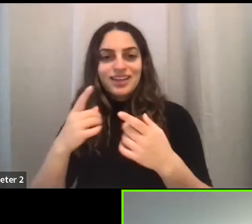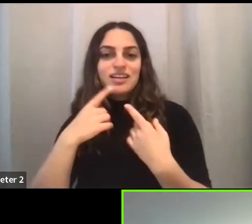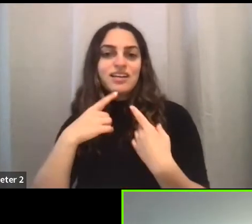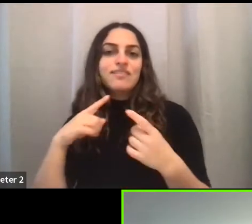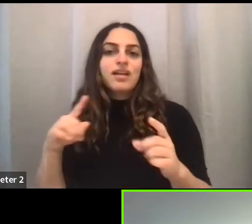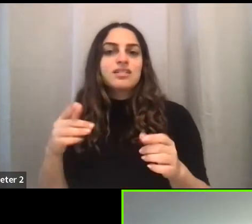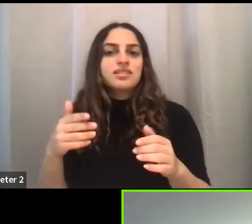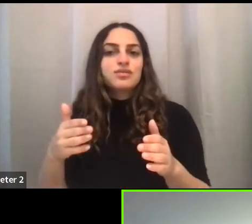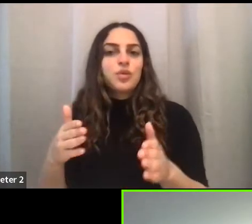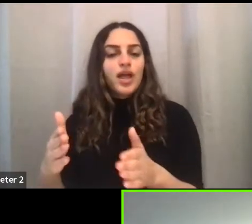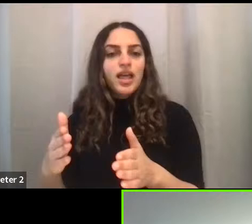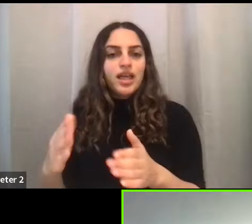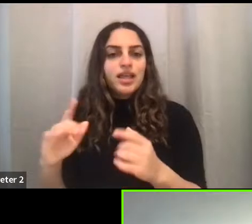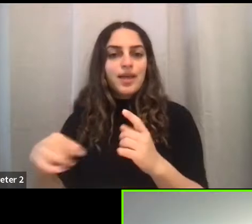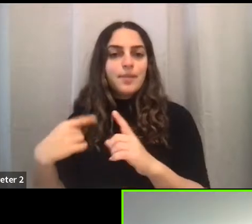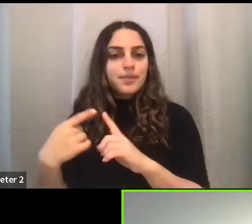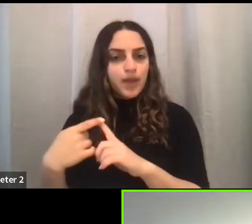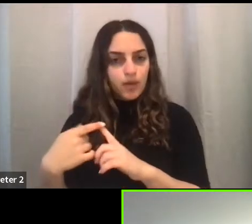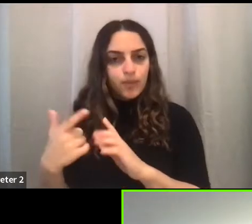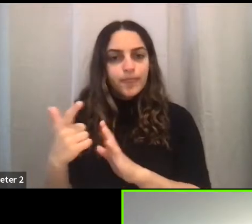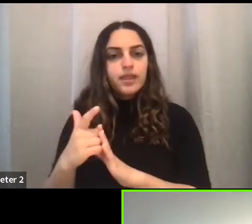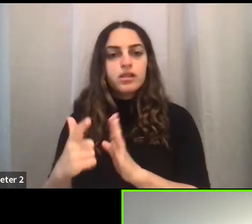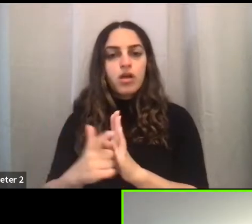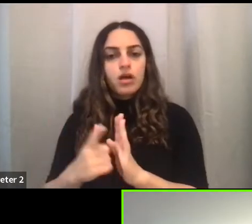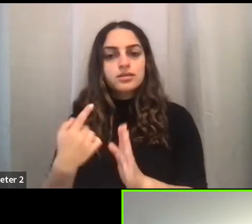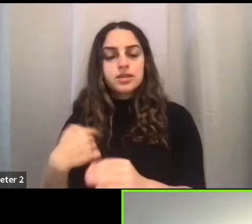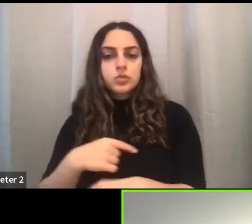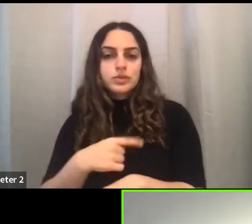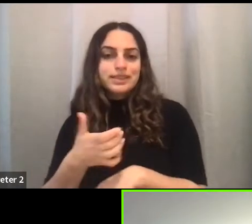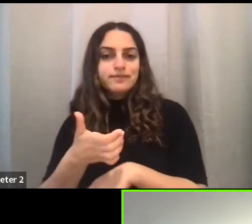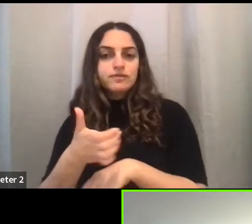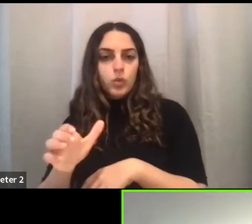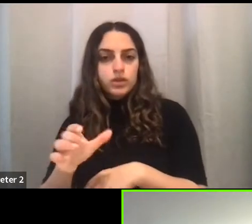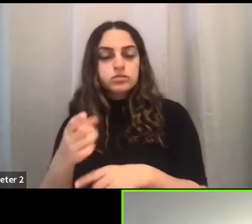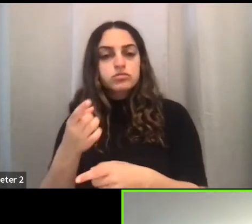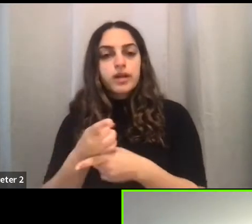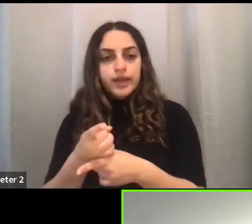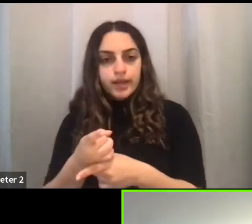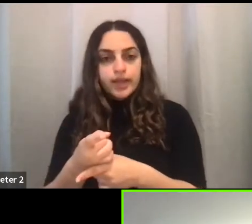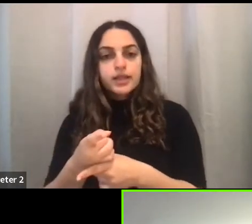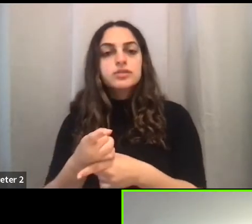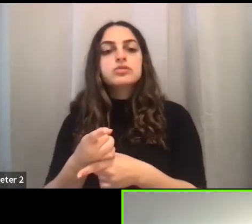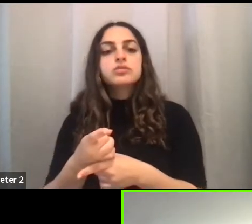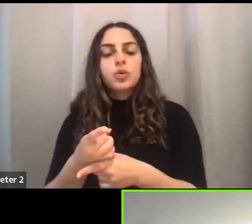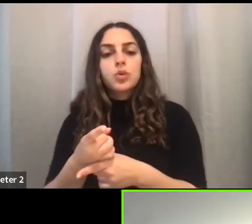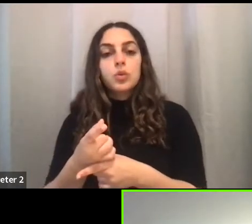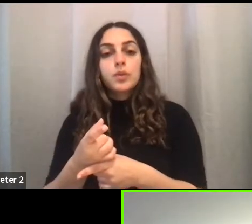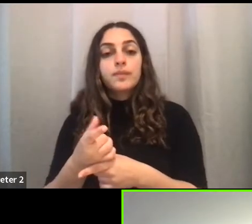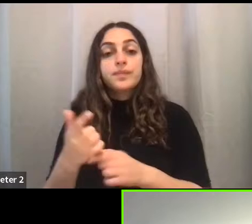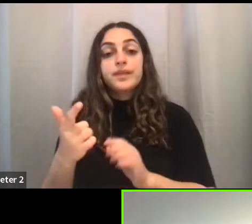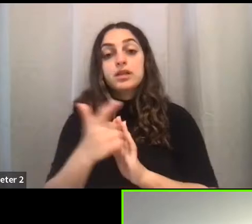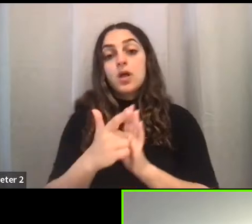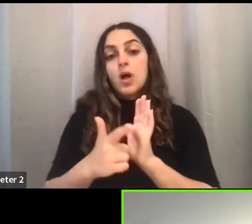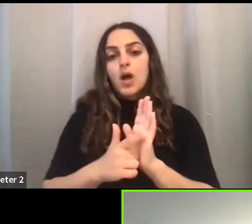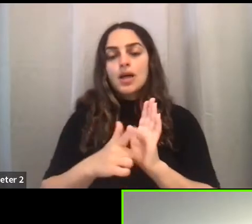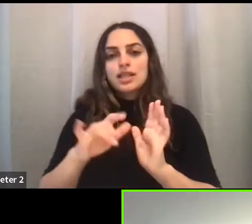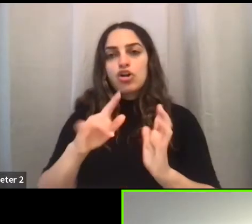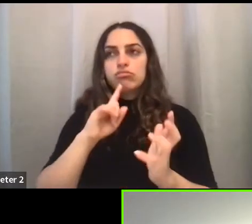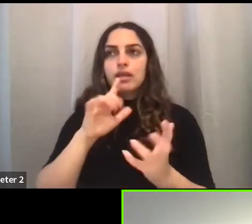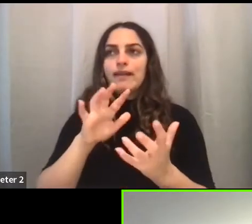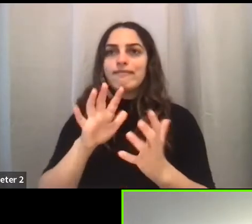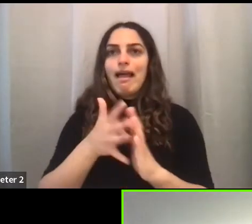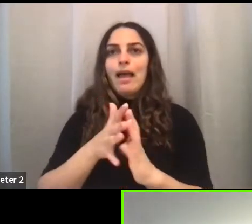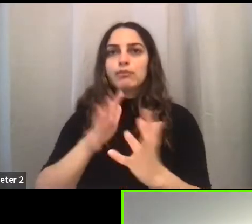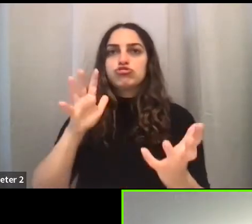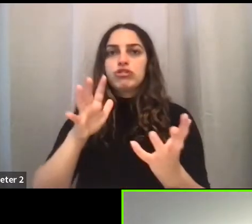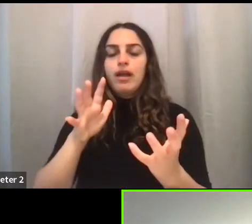way about the laws that we enforce right so bringing the laws which are this abstract concept in a